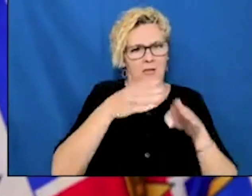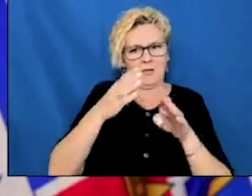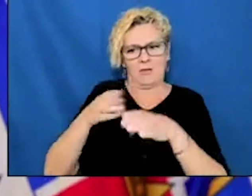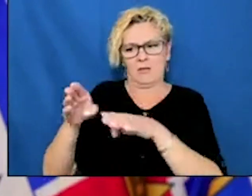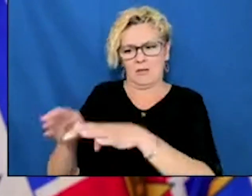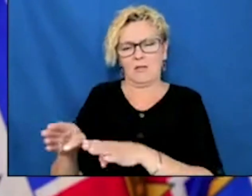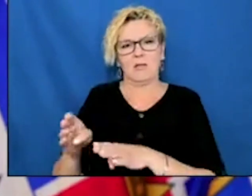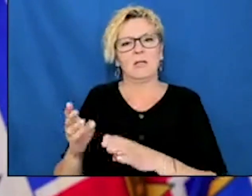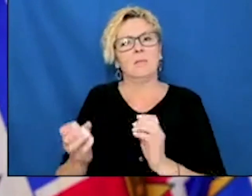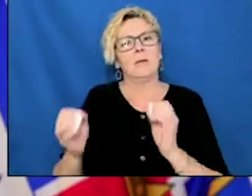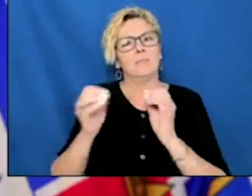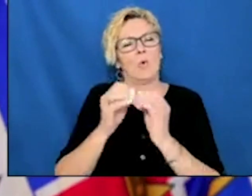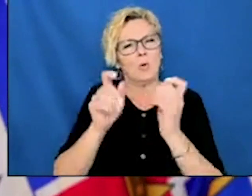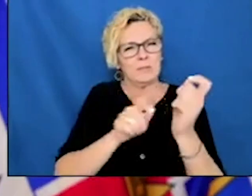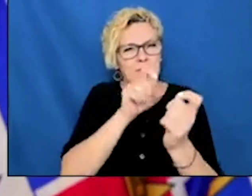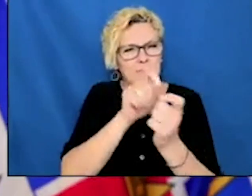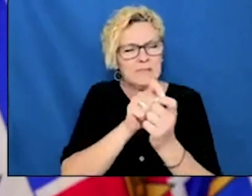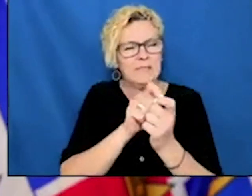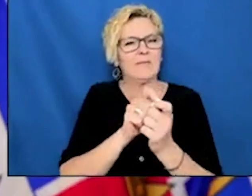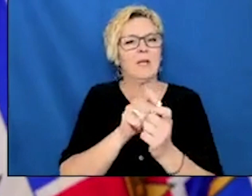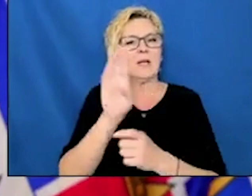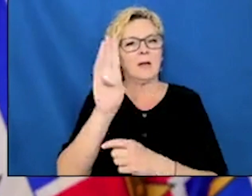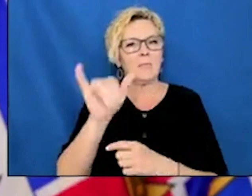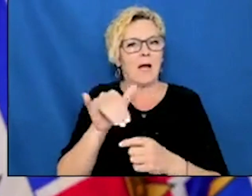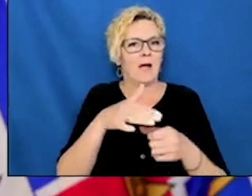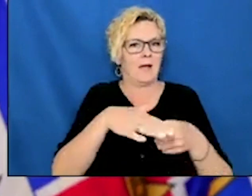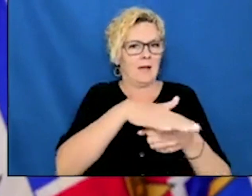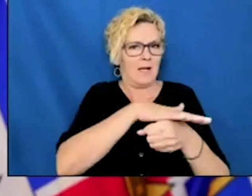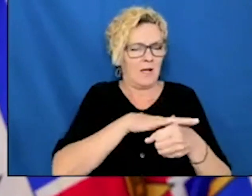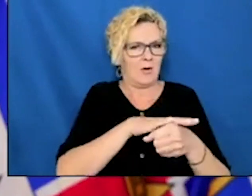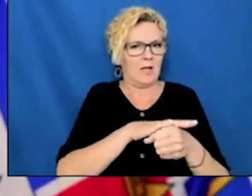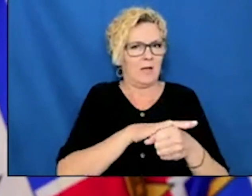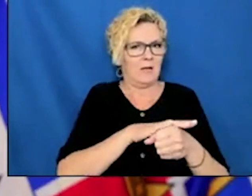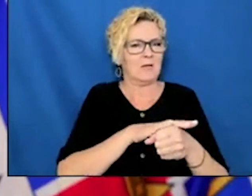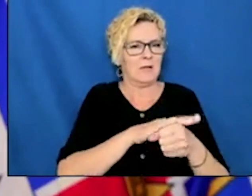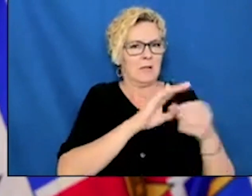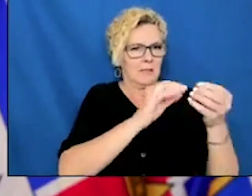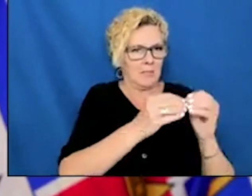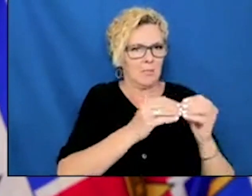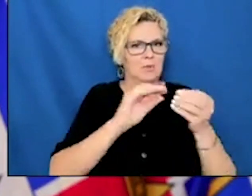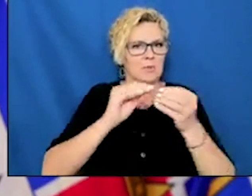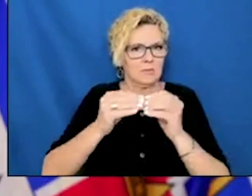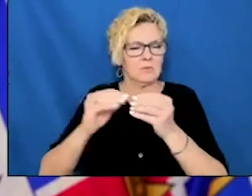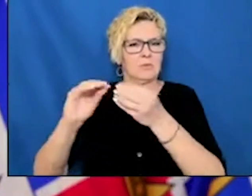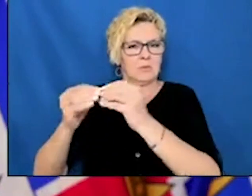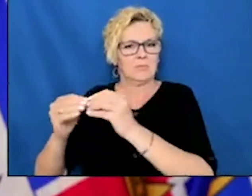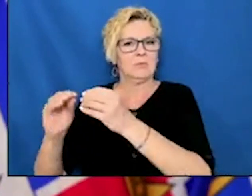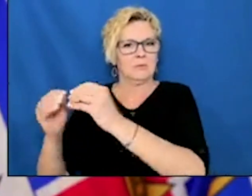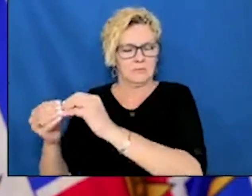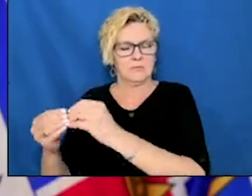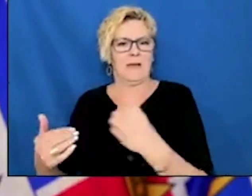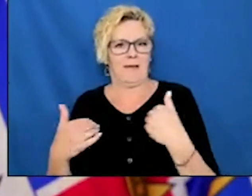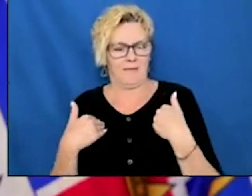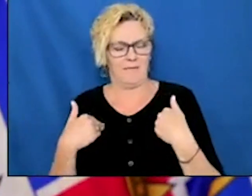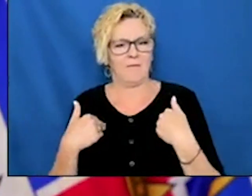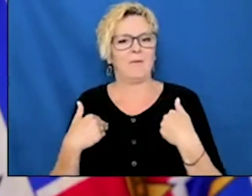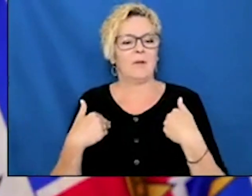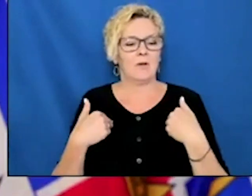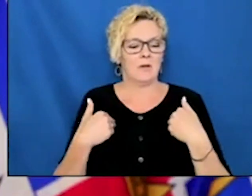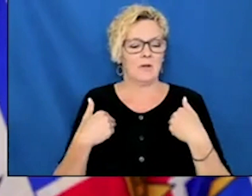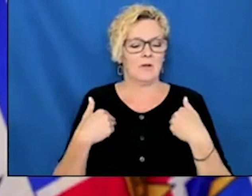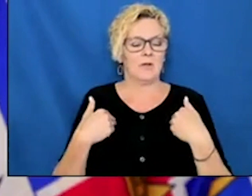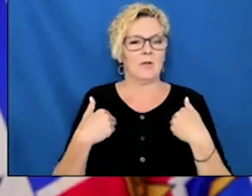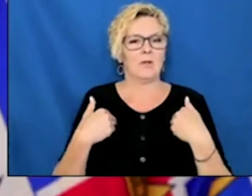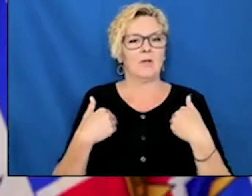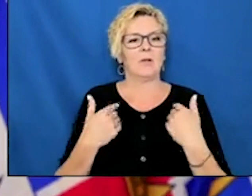area. We have been reporting, as you remember from the very beginning, by health authority, and then by health service delivery area. Then